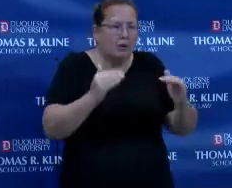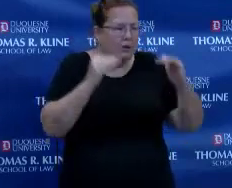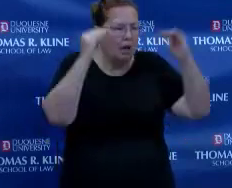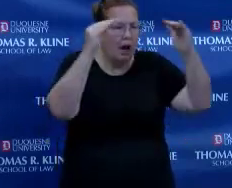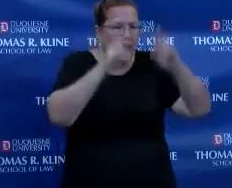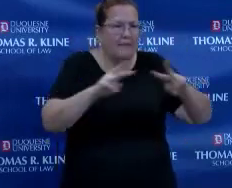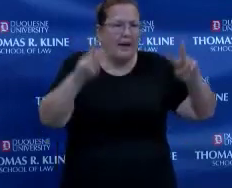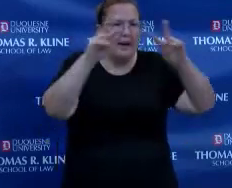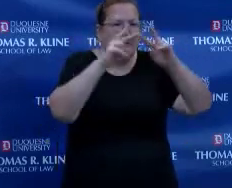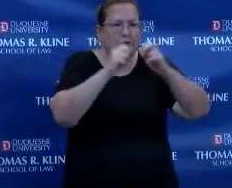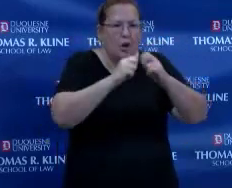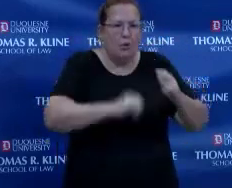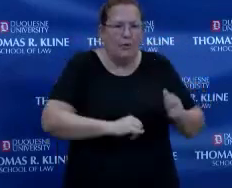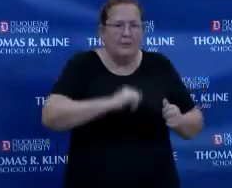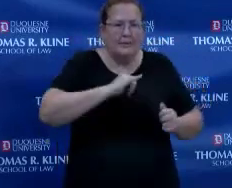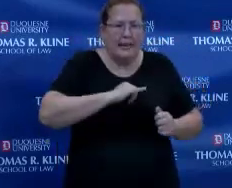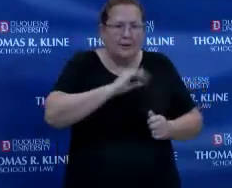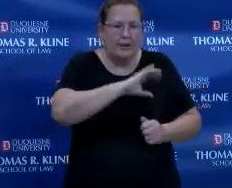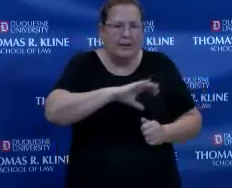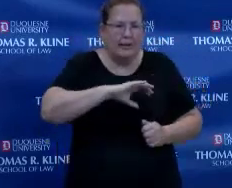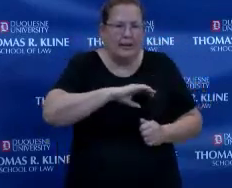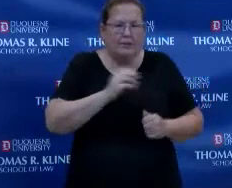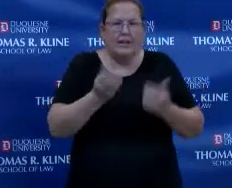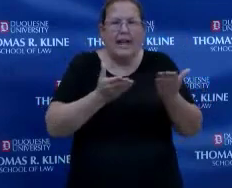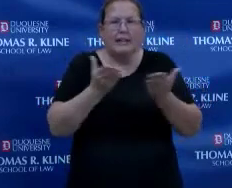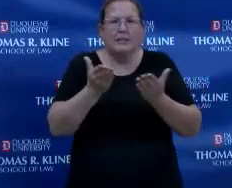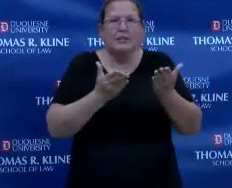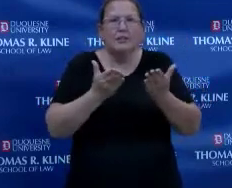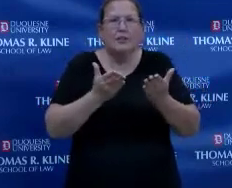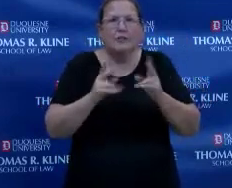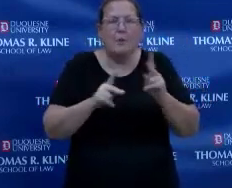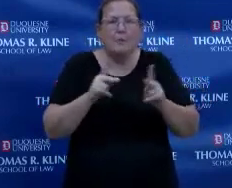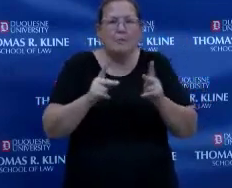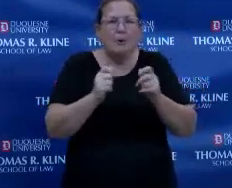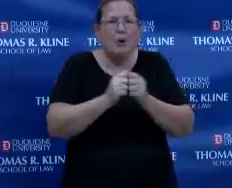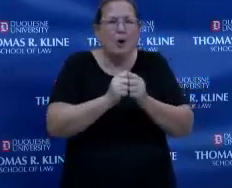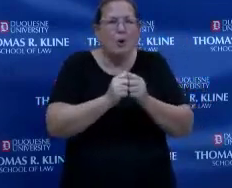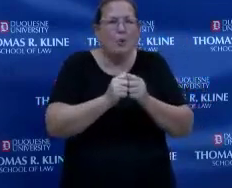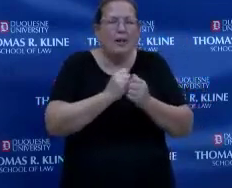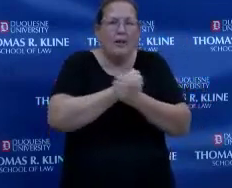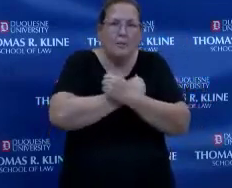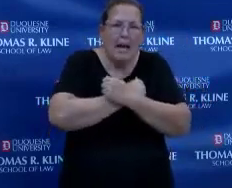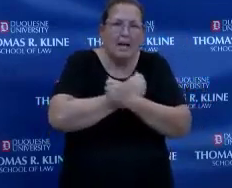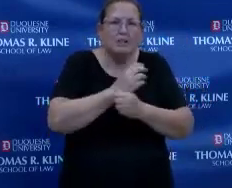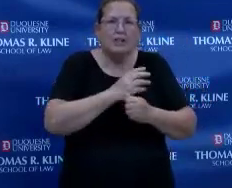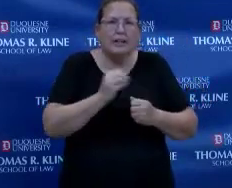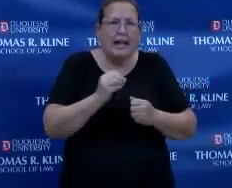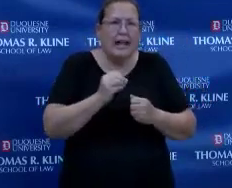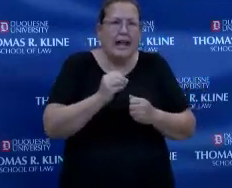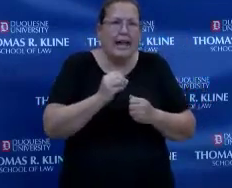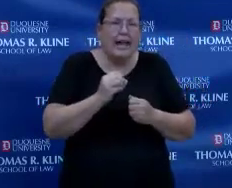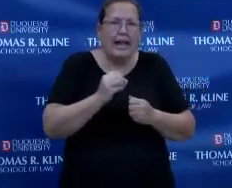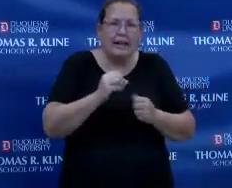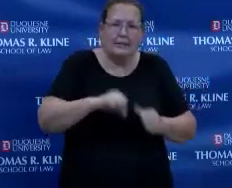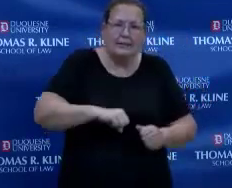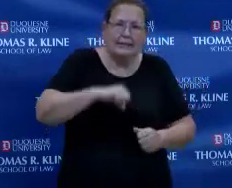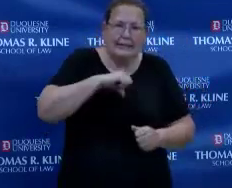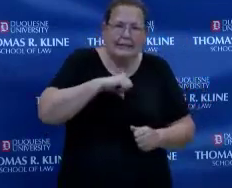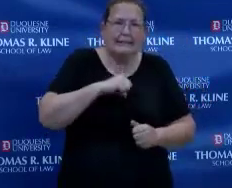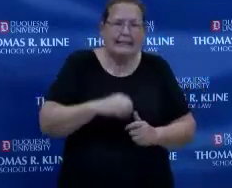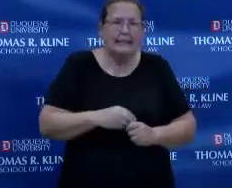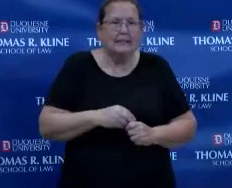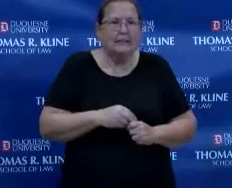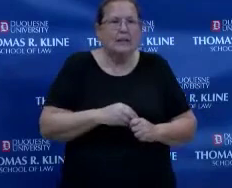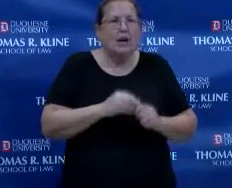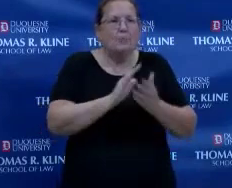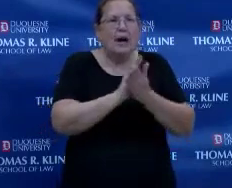and character, and to serve clients with compassion and dignity. By becoming a Duquesne Kline lawyer